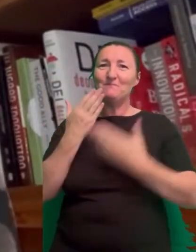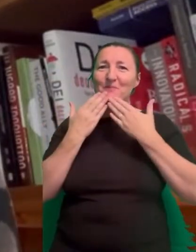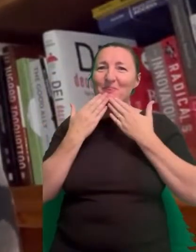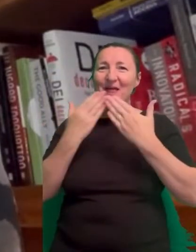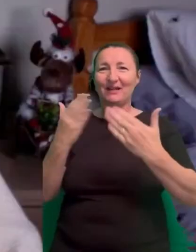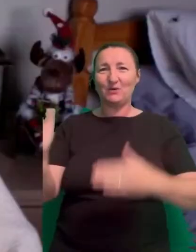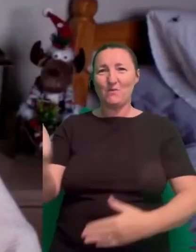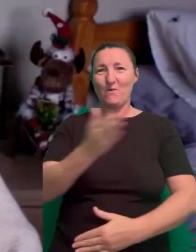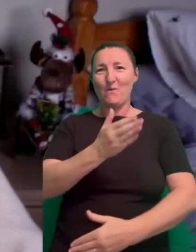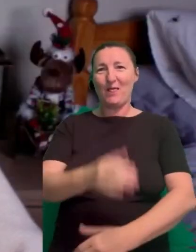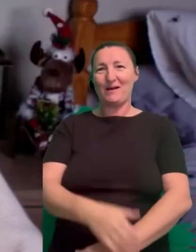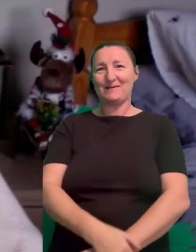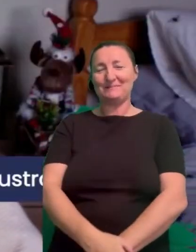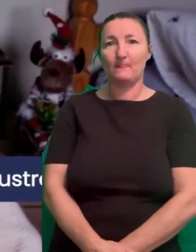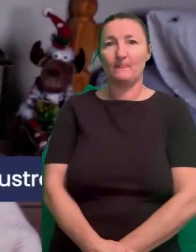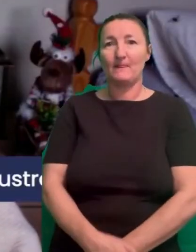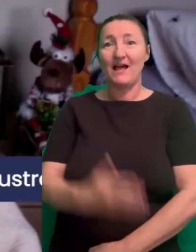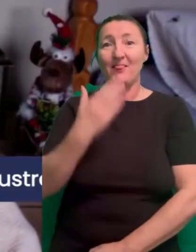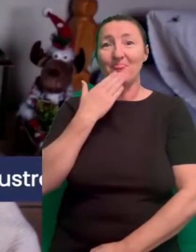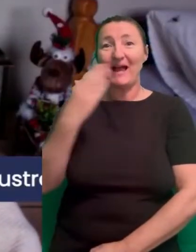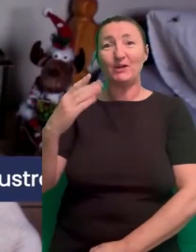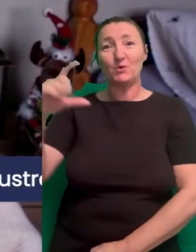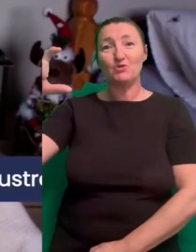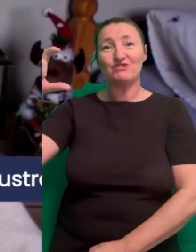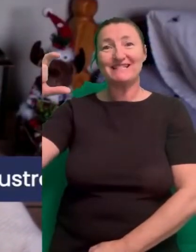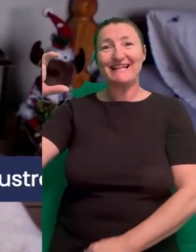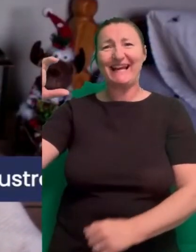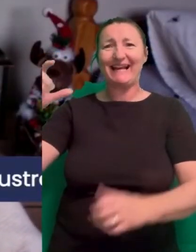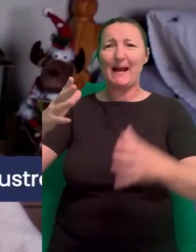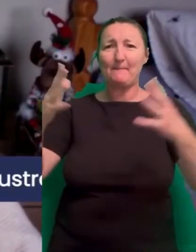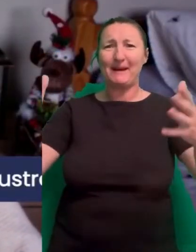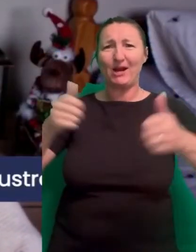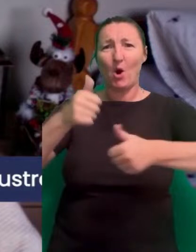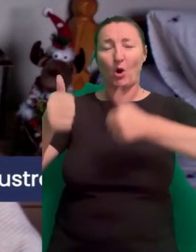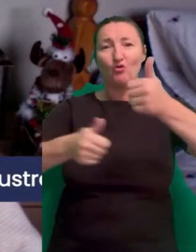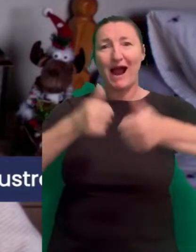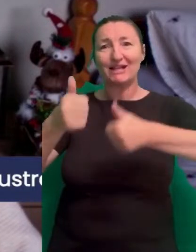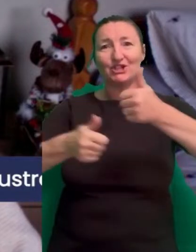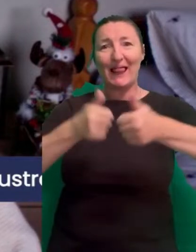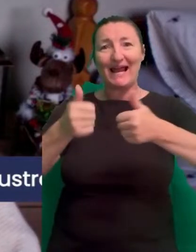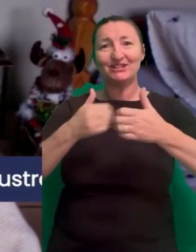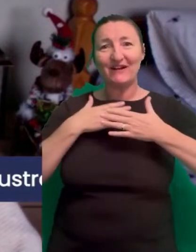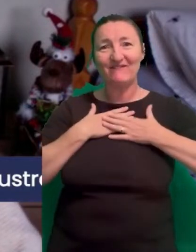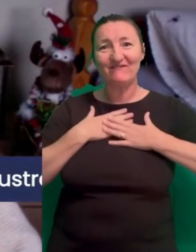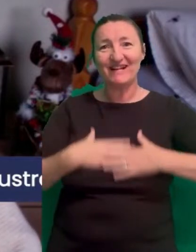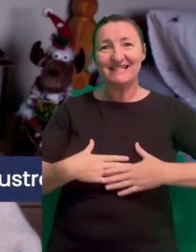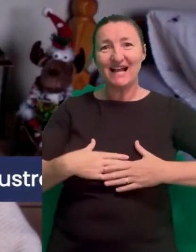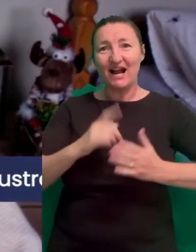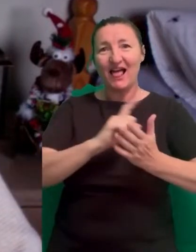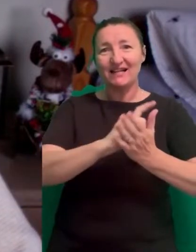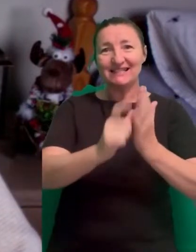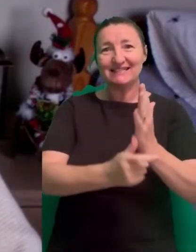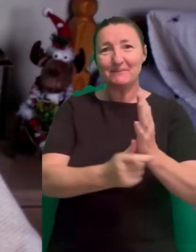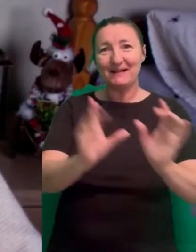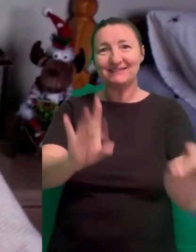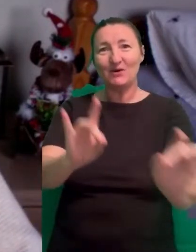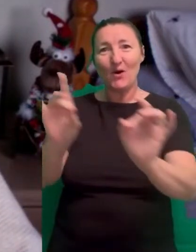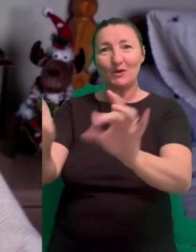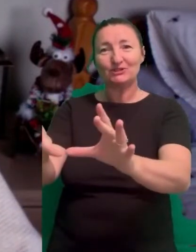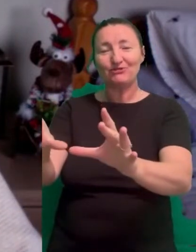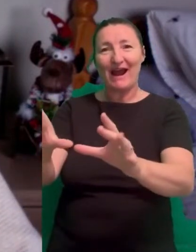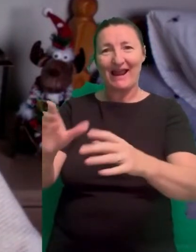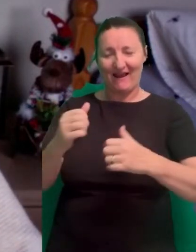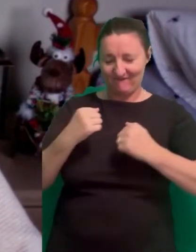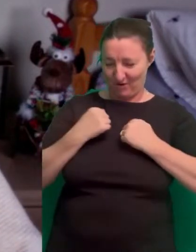you all. Thank you, Christine, and a big congratulations goes to Physical Disability Australia from